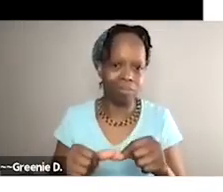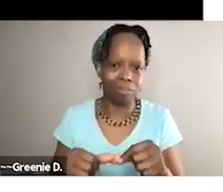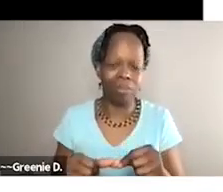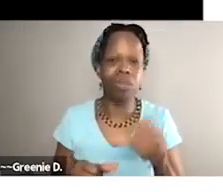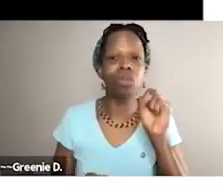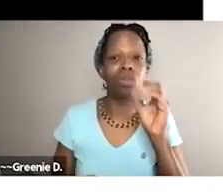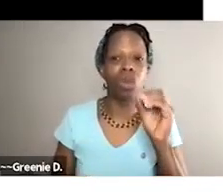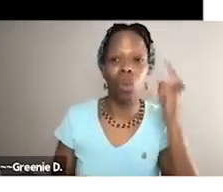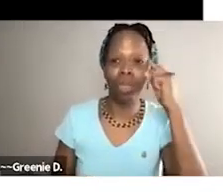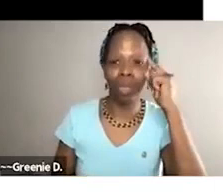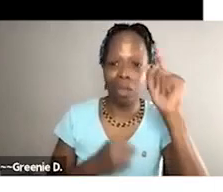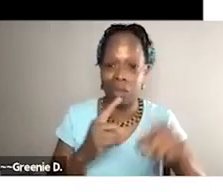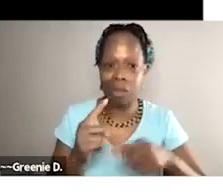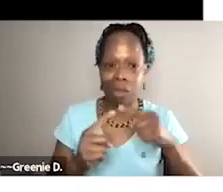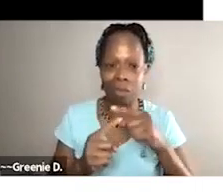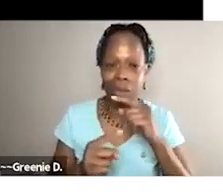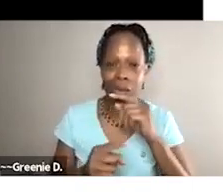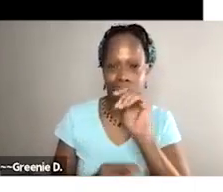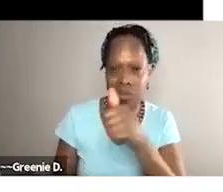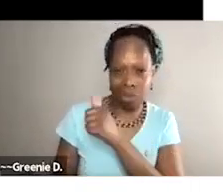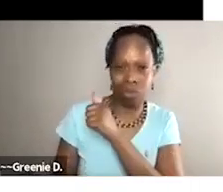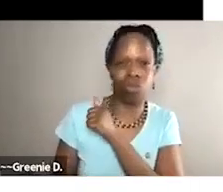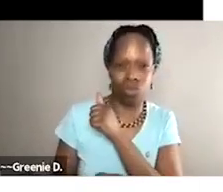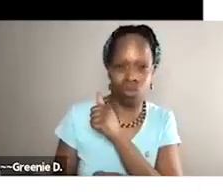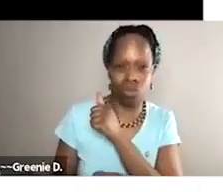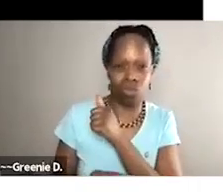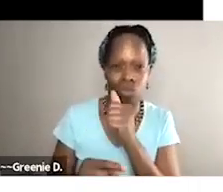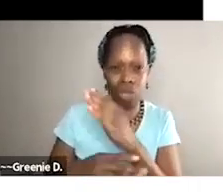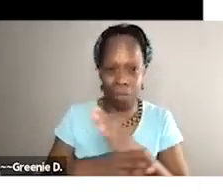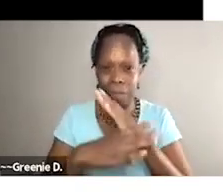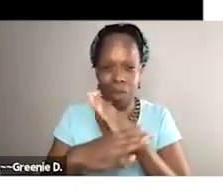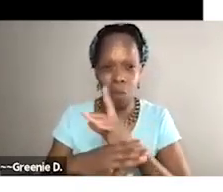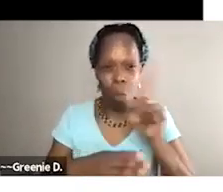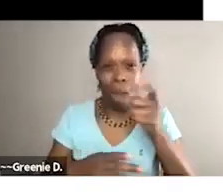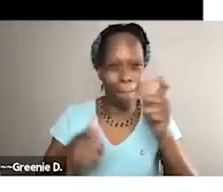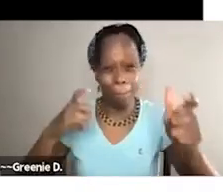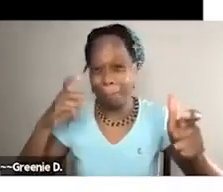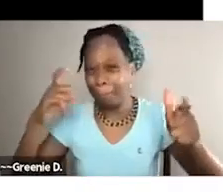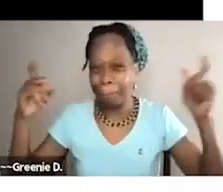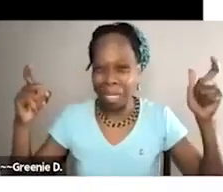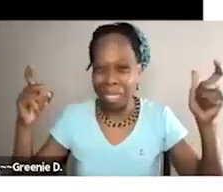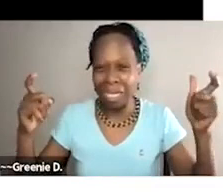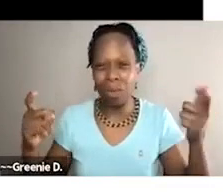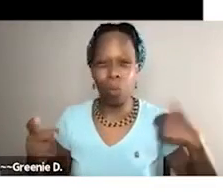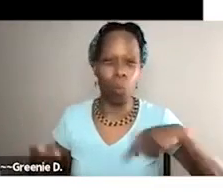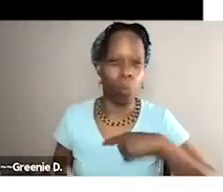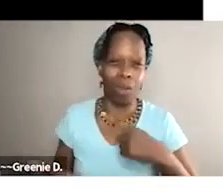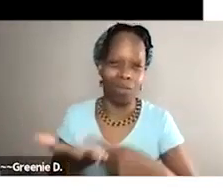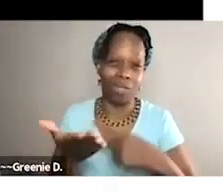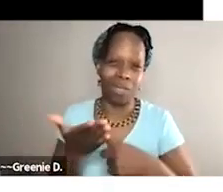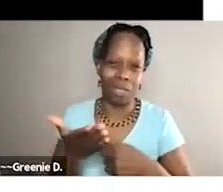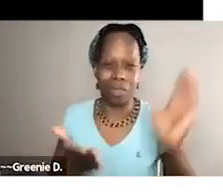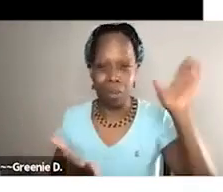thinking of attitudinal barriers, a big one, which we've touched on in previous series, but we thought